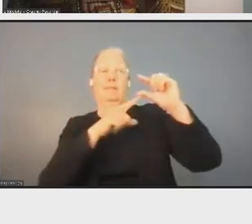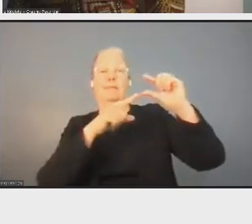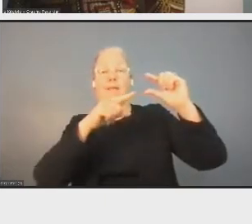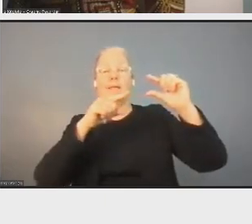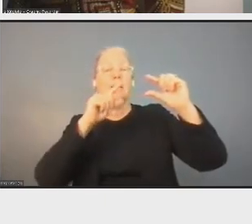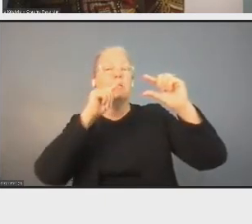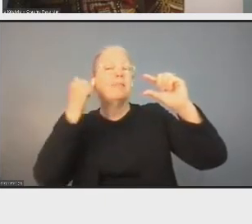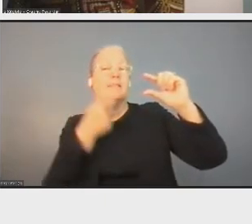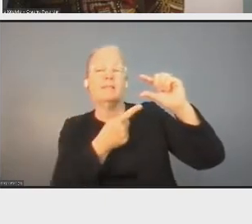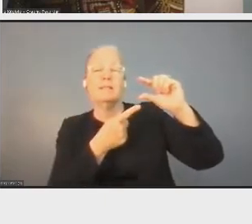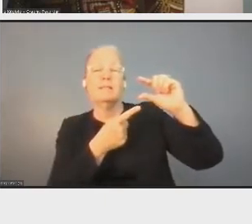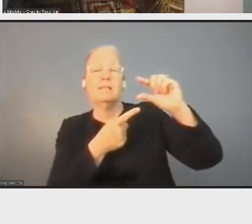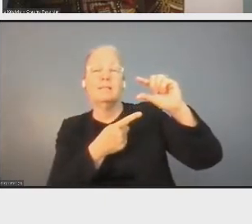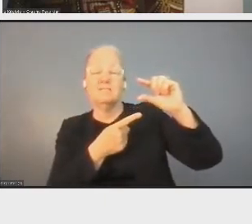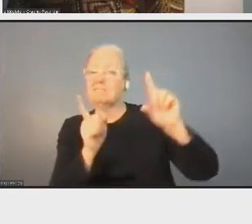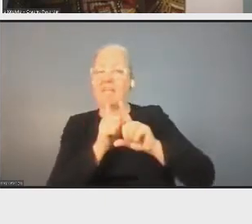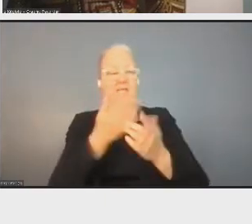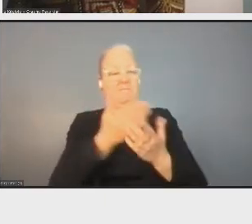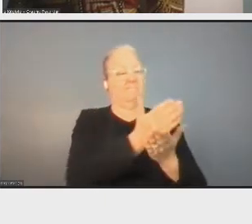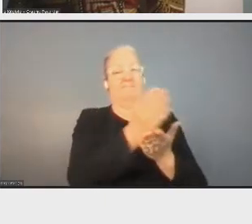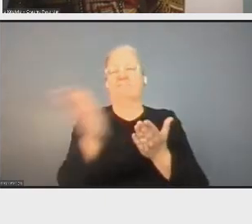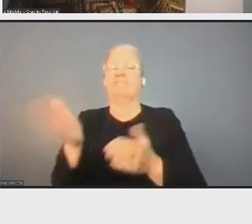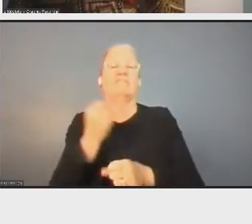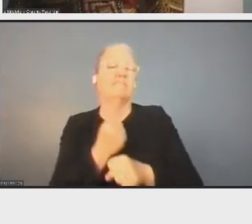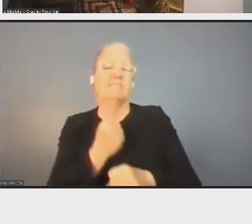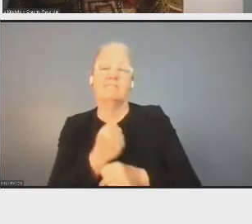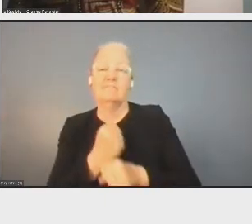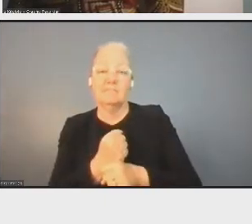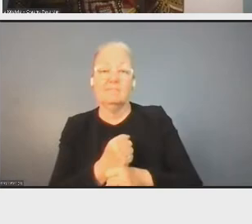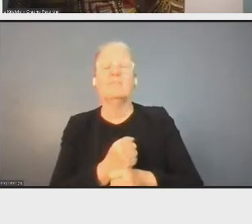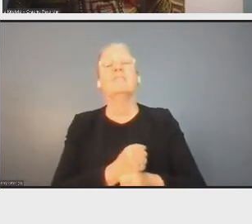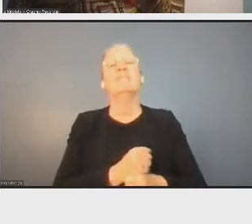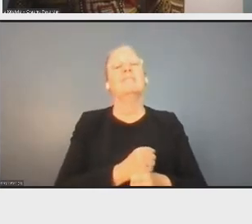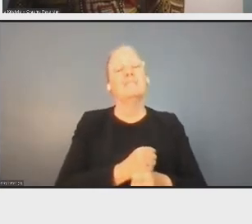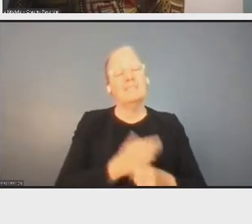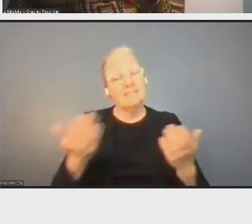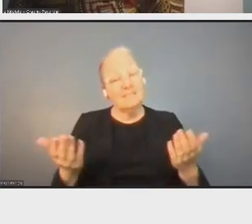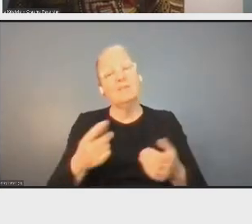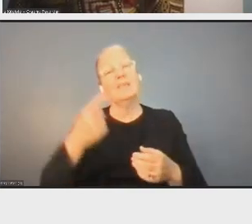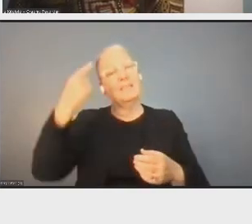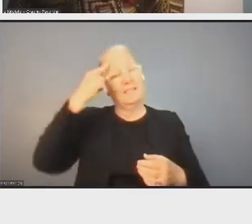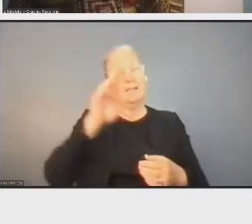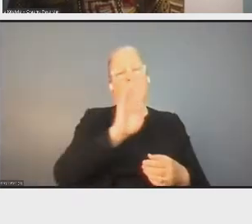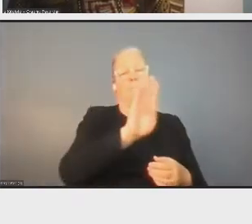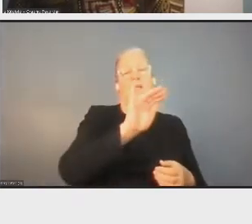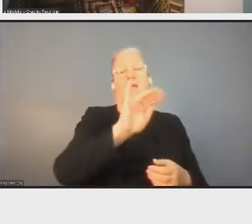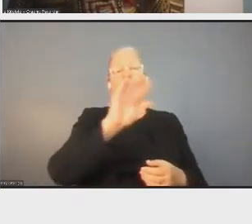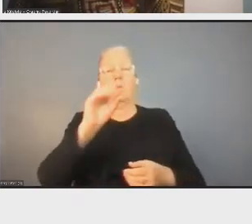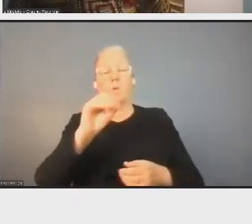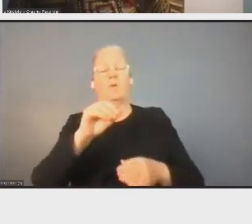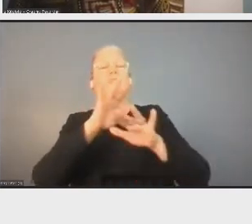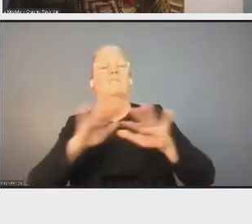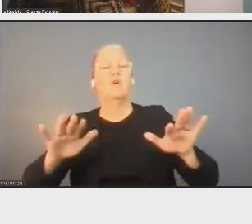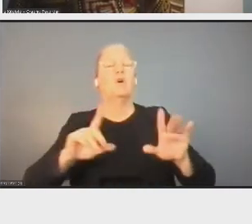all sectors. So I think that's the reason why we're saying that, looking at the larger picture of biodiversity, where so many